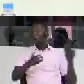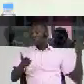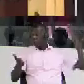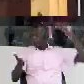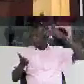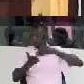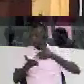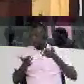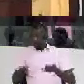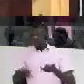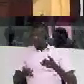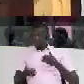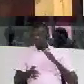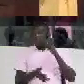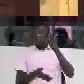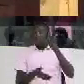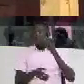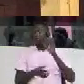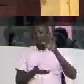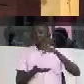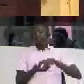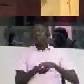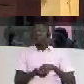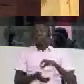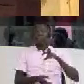since then up till now.